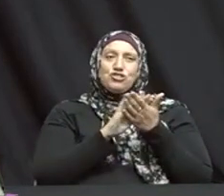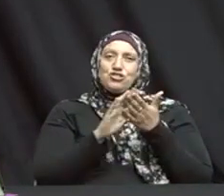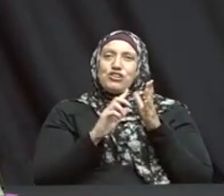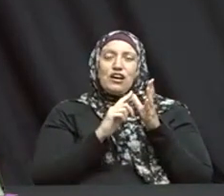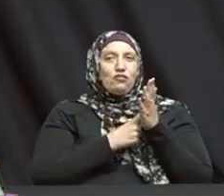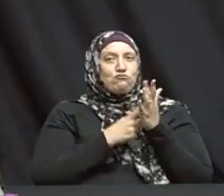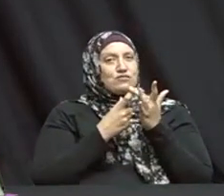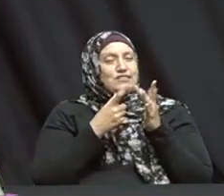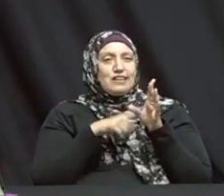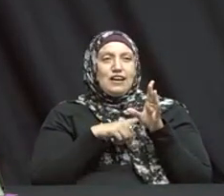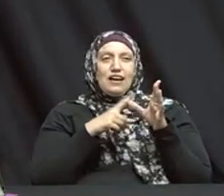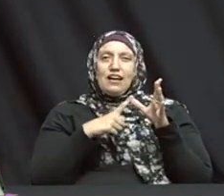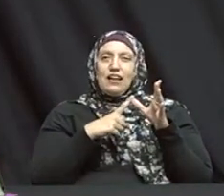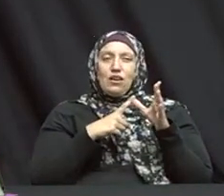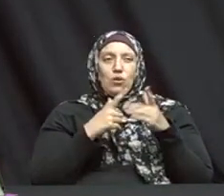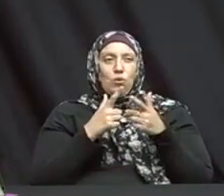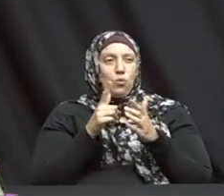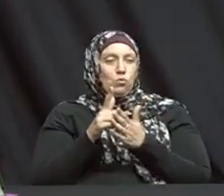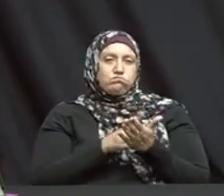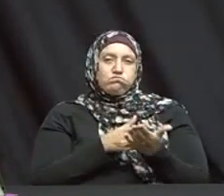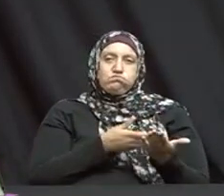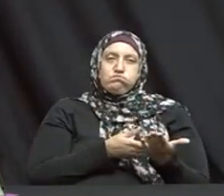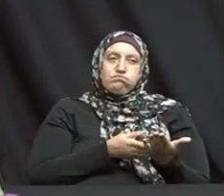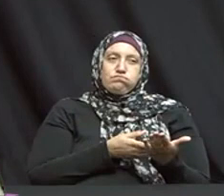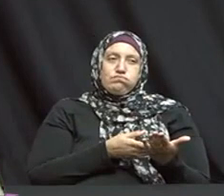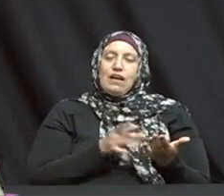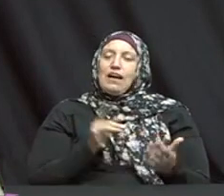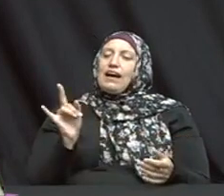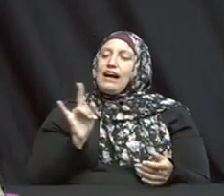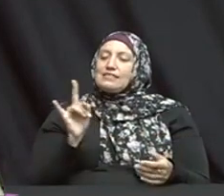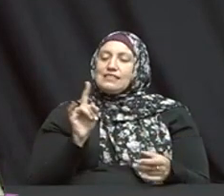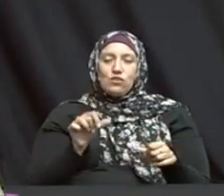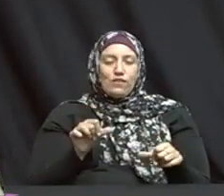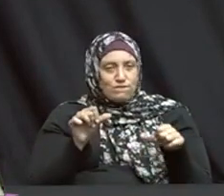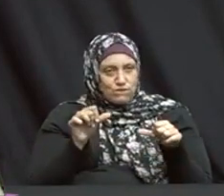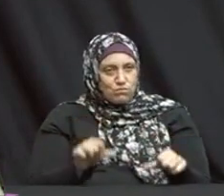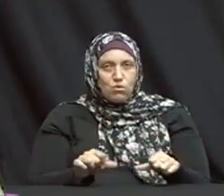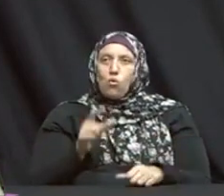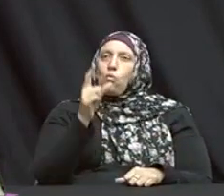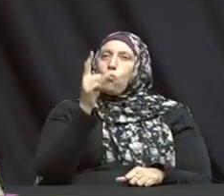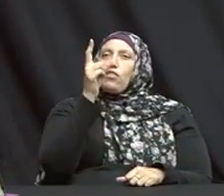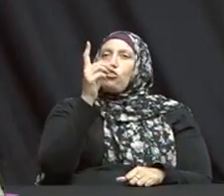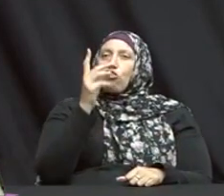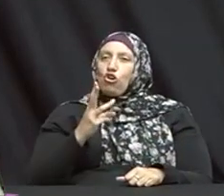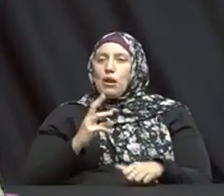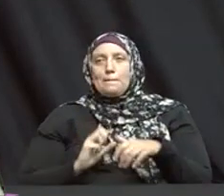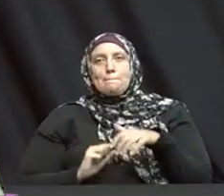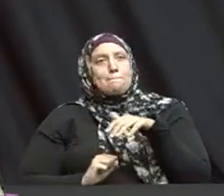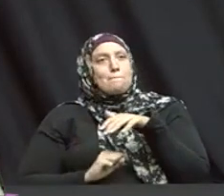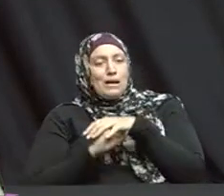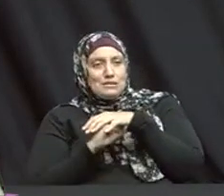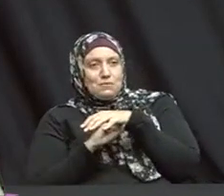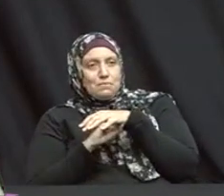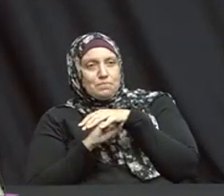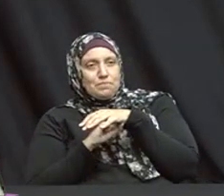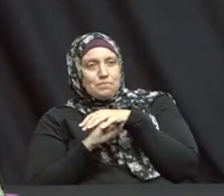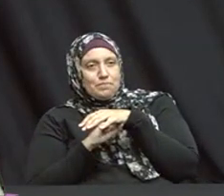the confirmed ahadith that we have. And by the way, one-third is the threshold, is the maximum. The law is the following,